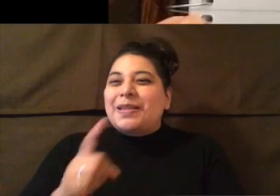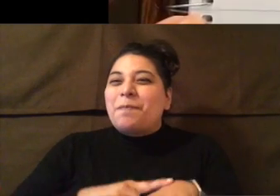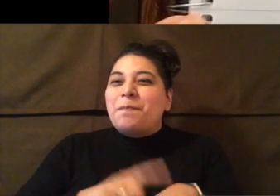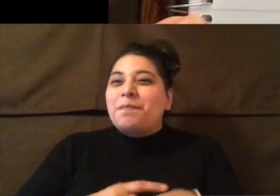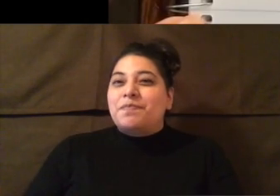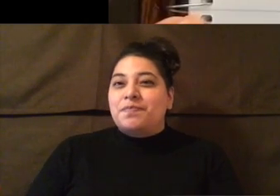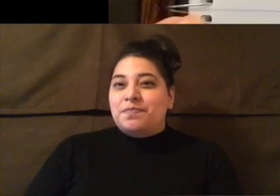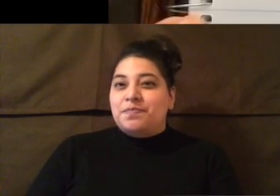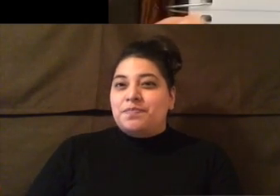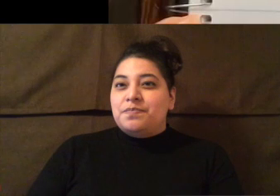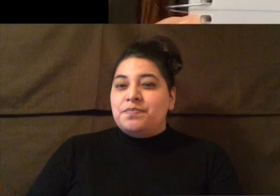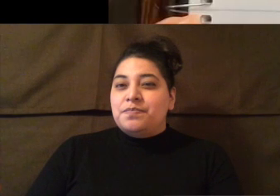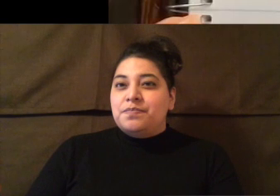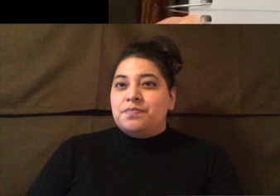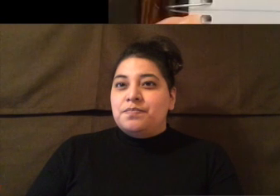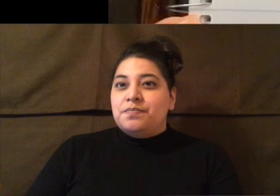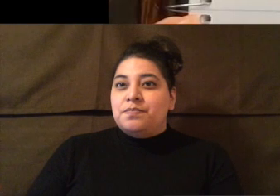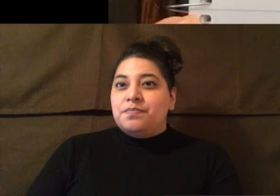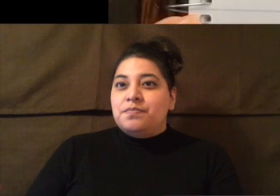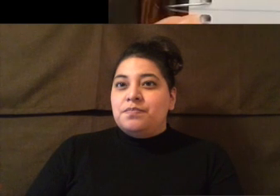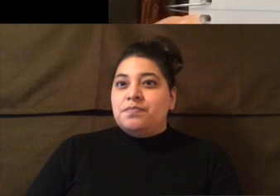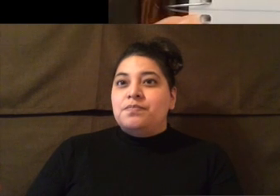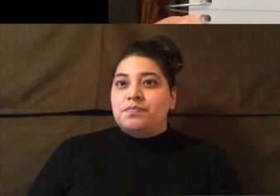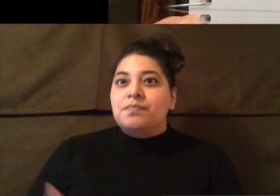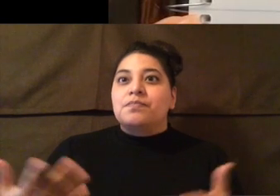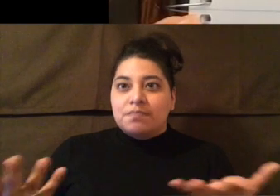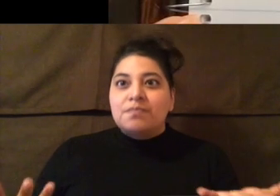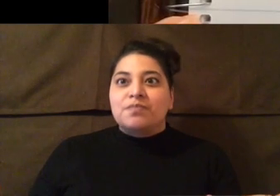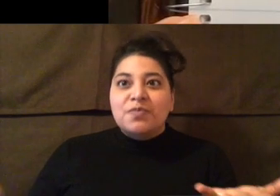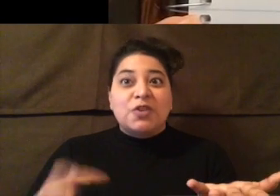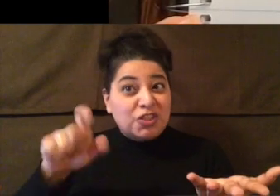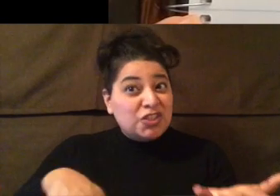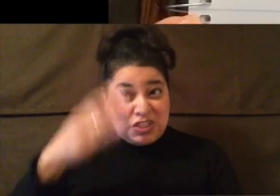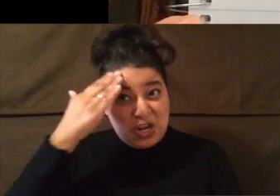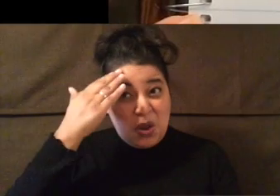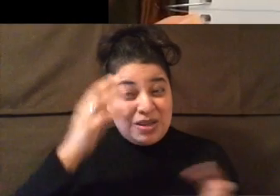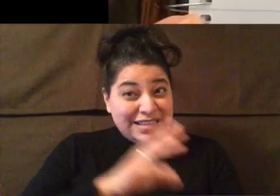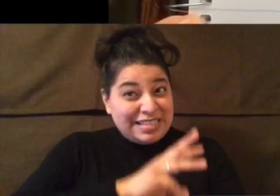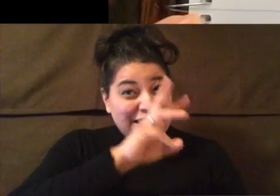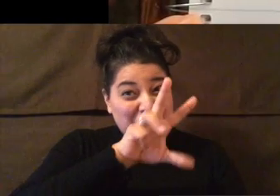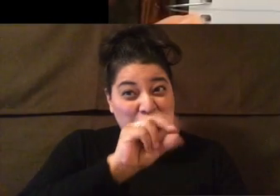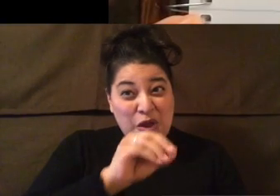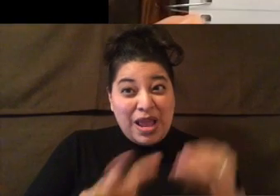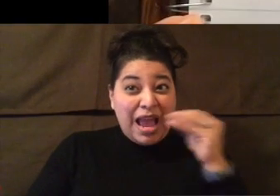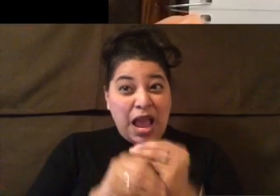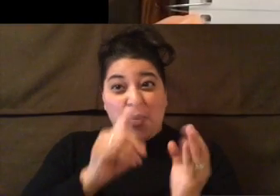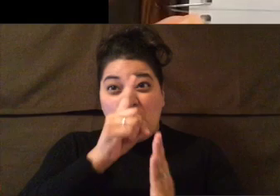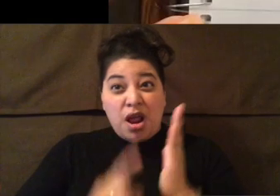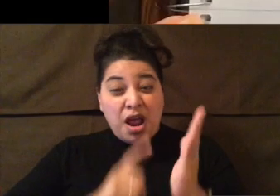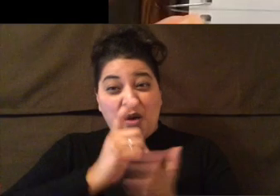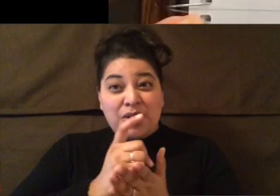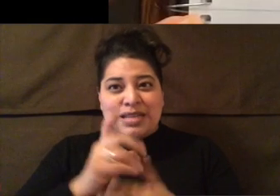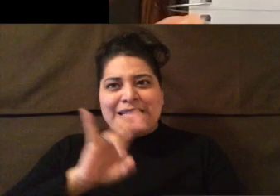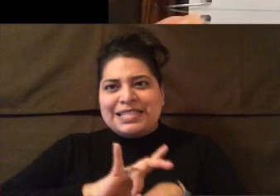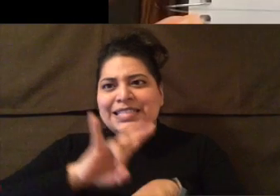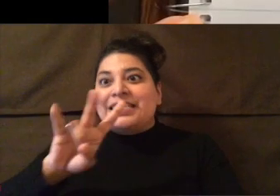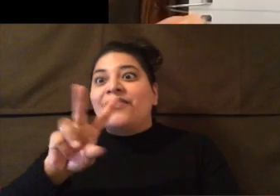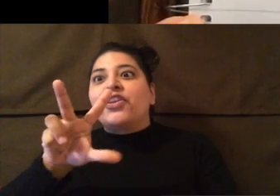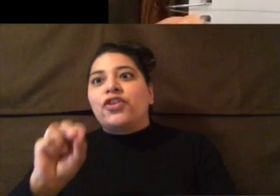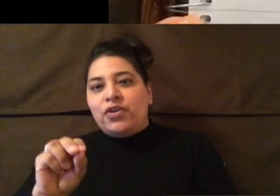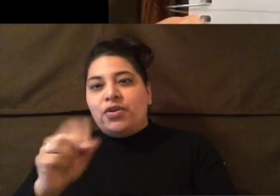what am I going to get? You should know that 6:30 plus an hour